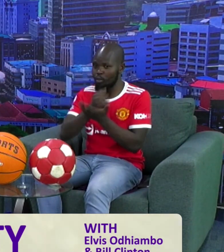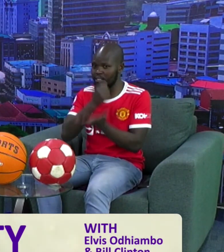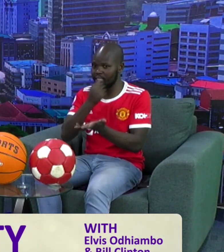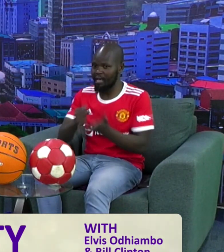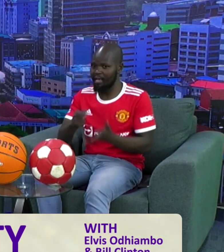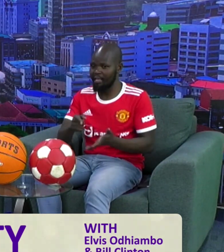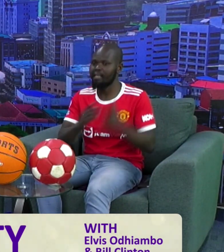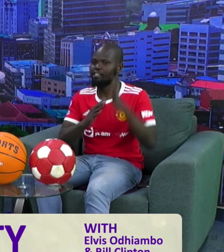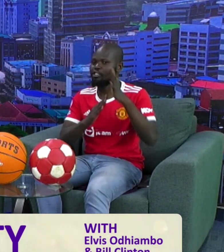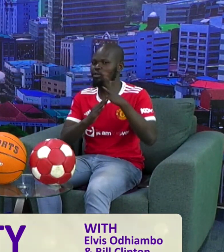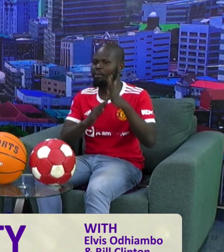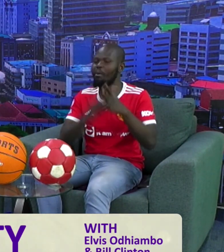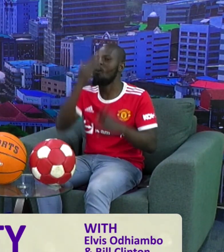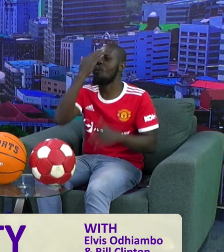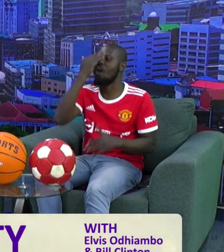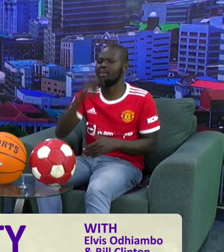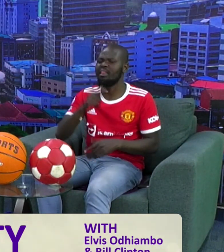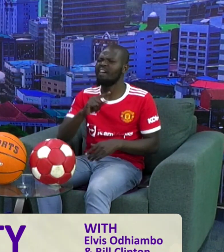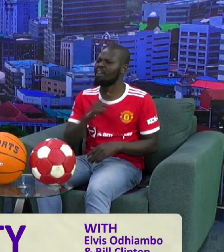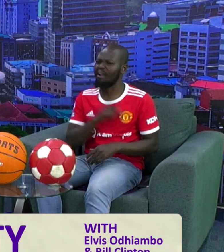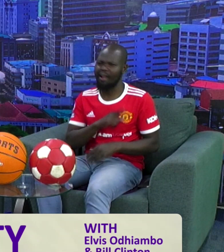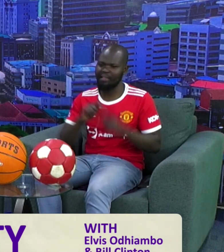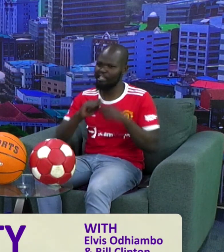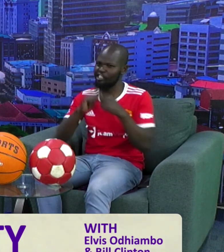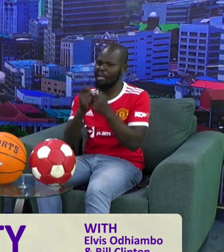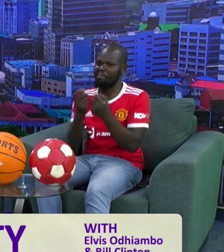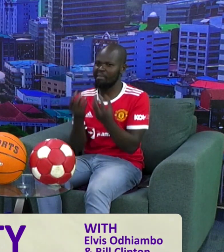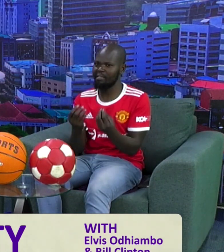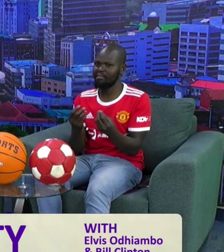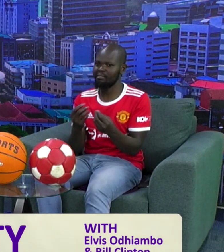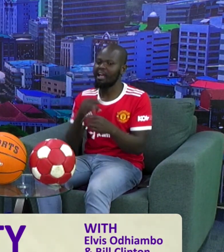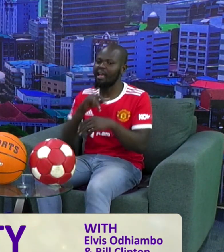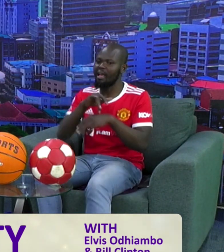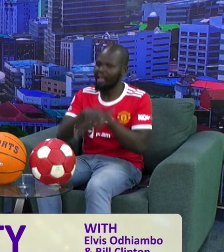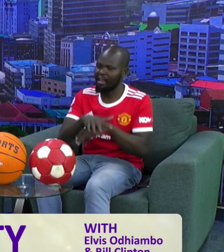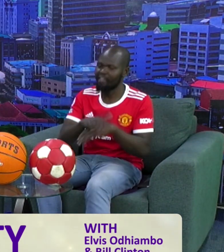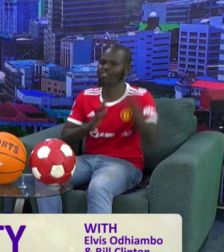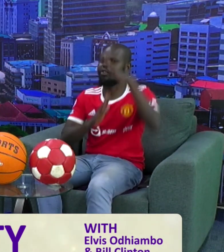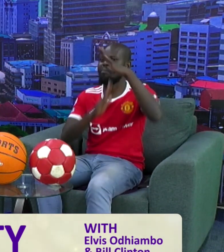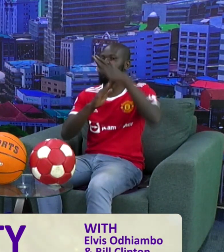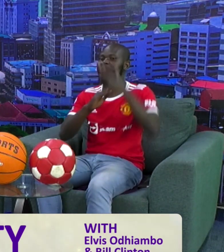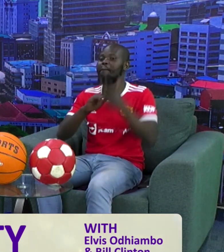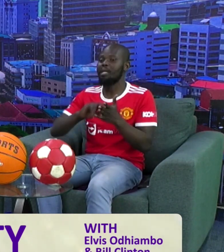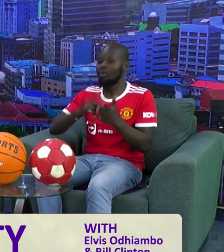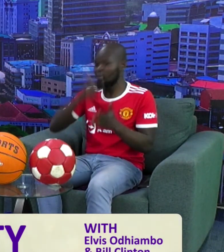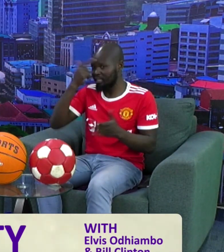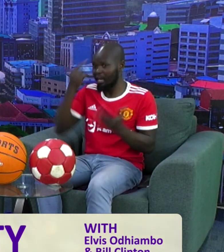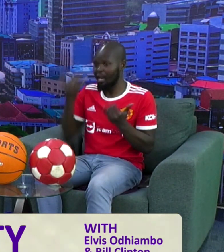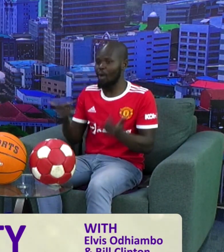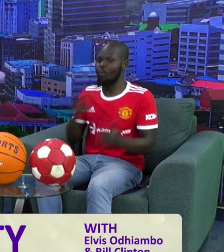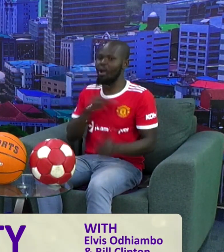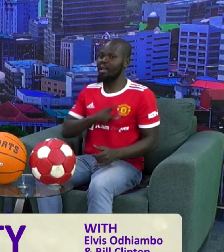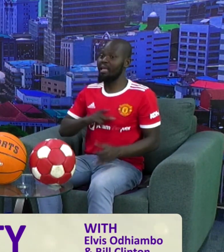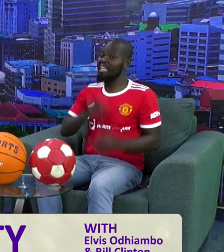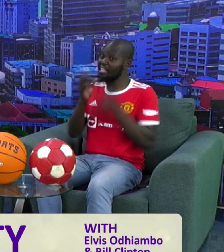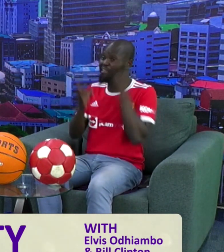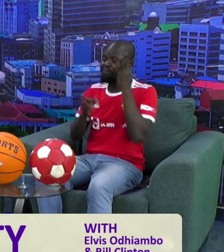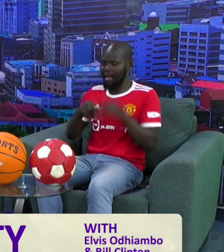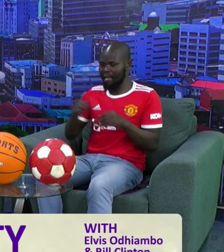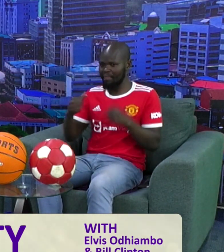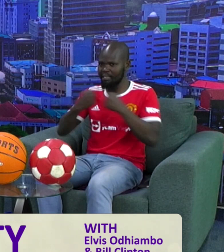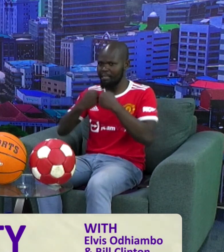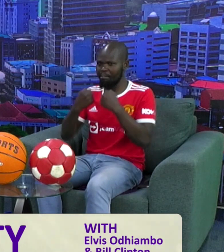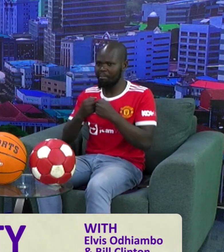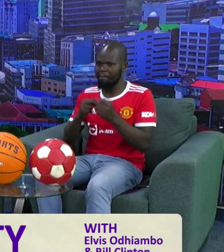Also, Posta Rangers is in the top because it has met some weaker teams.